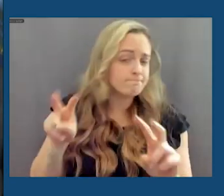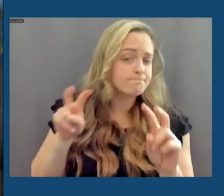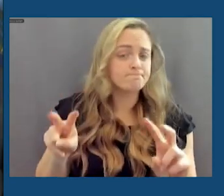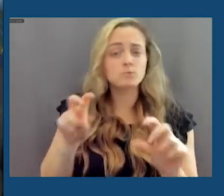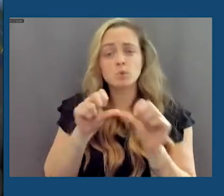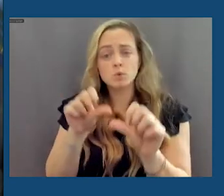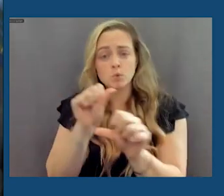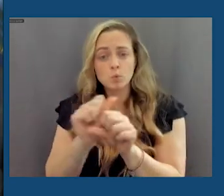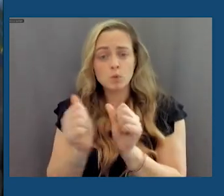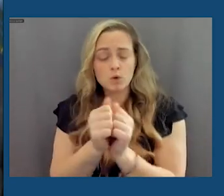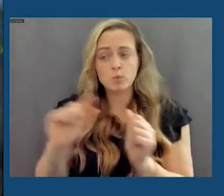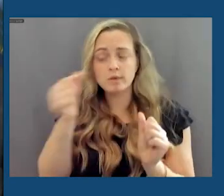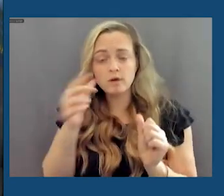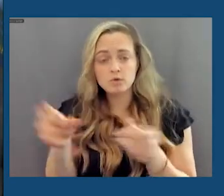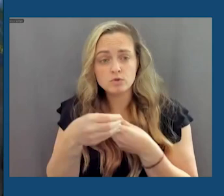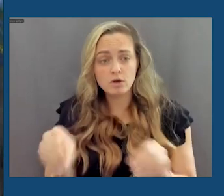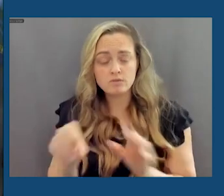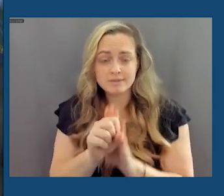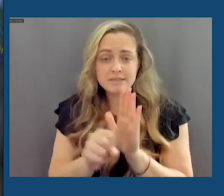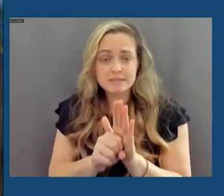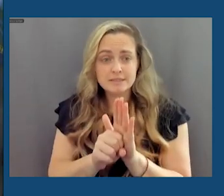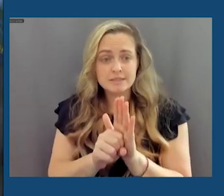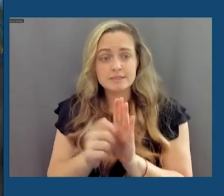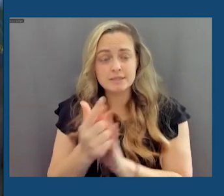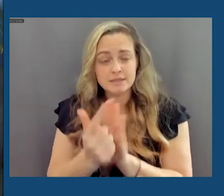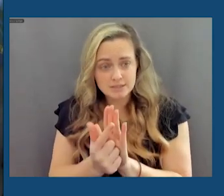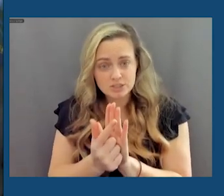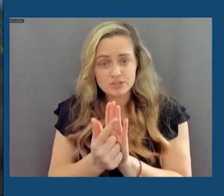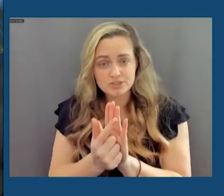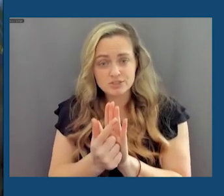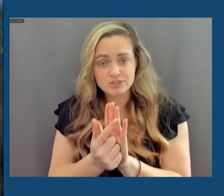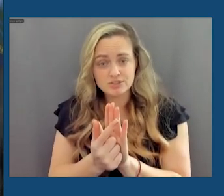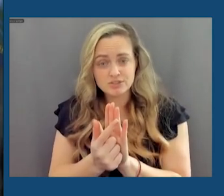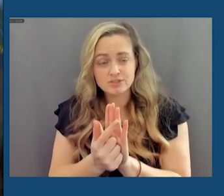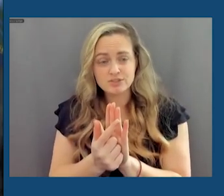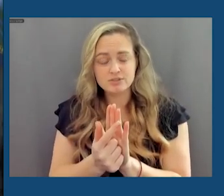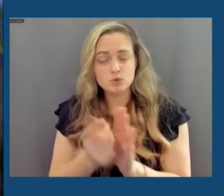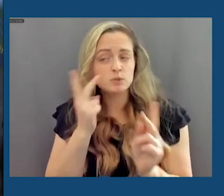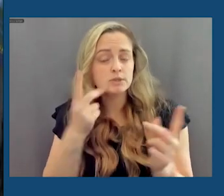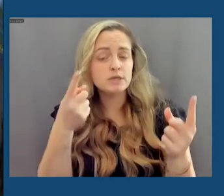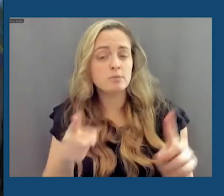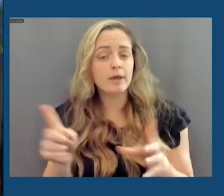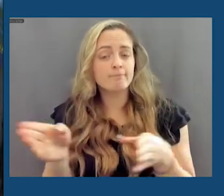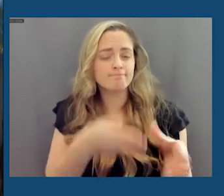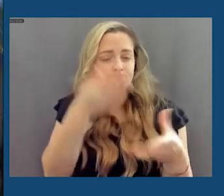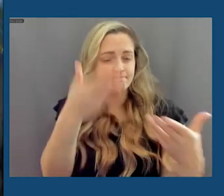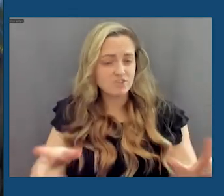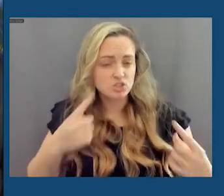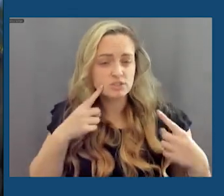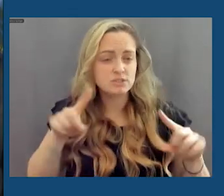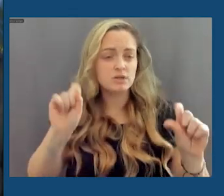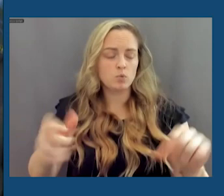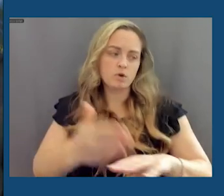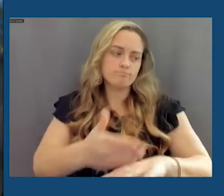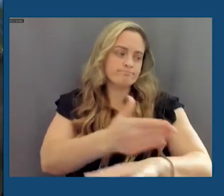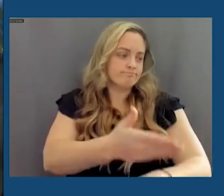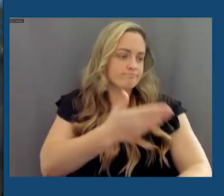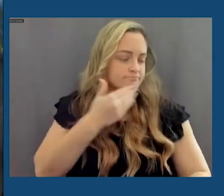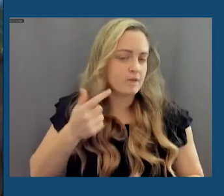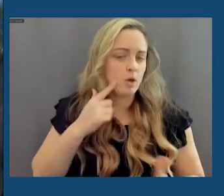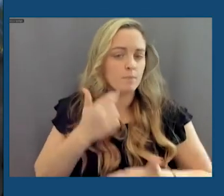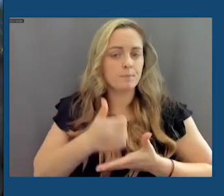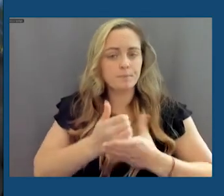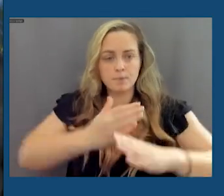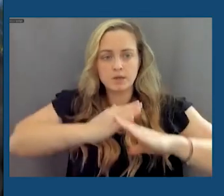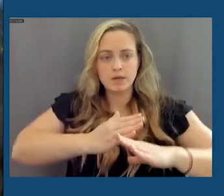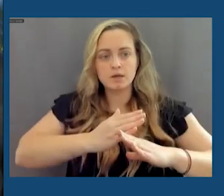the governor's office and the state legislature to see this plan over the finish line, which will better protect our employees, community